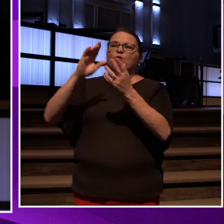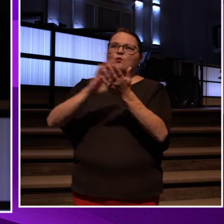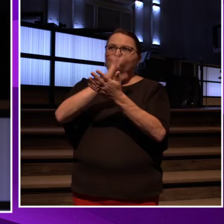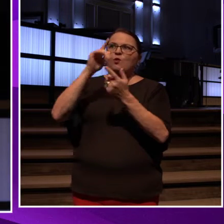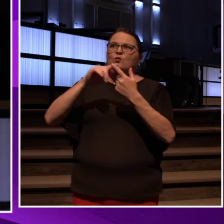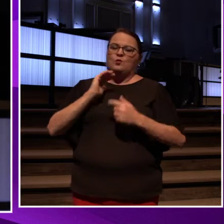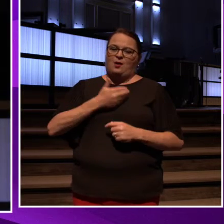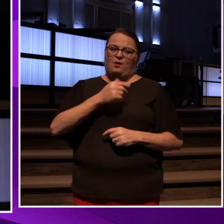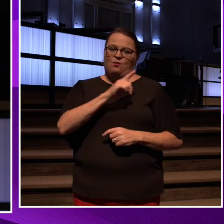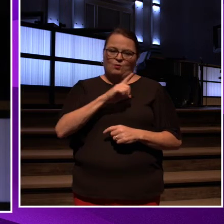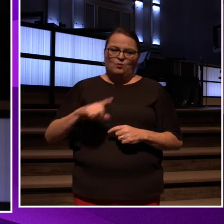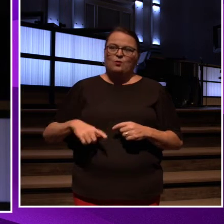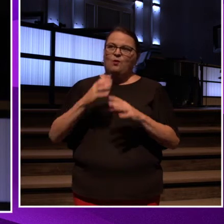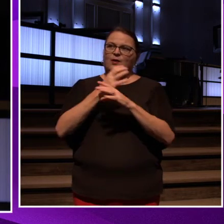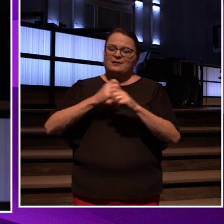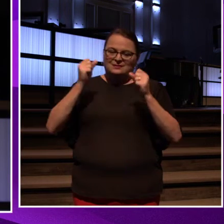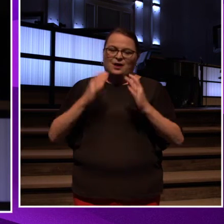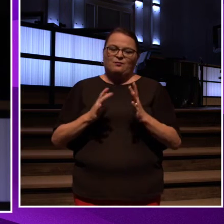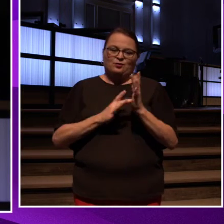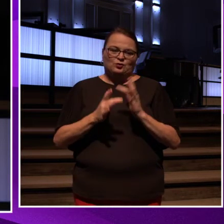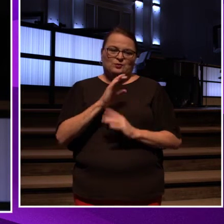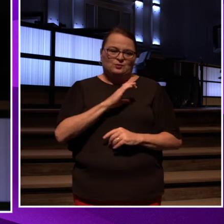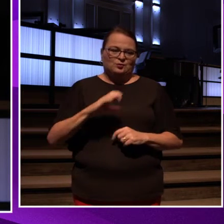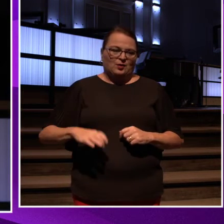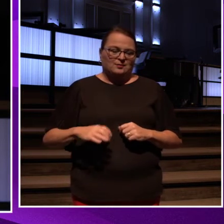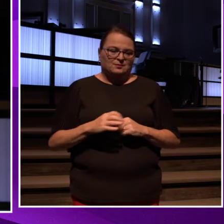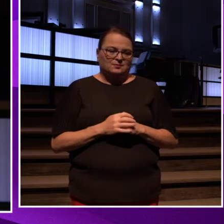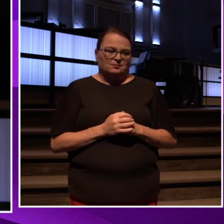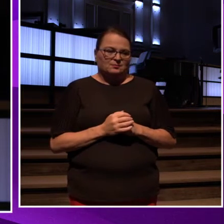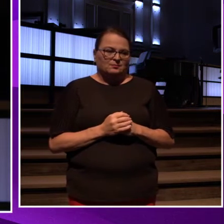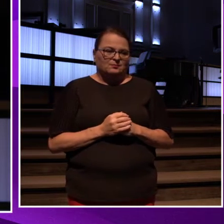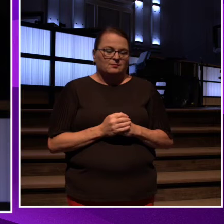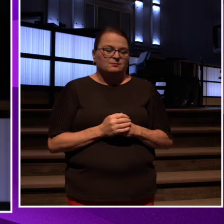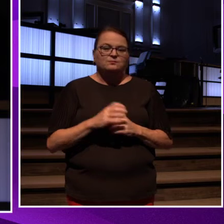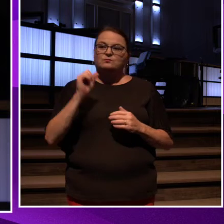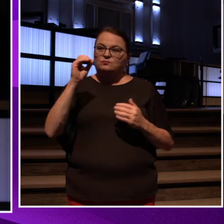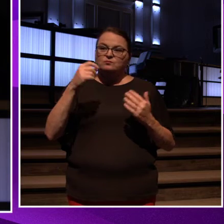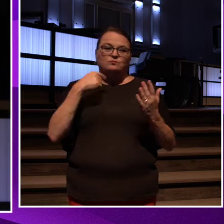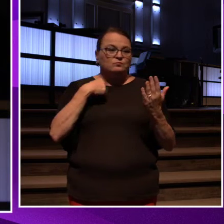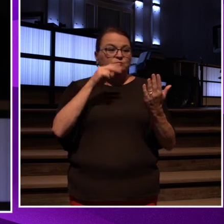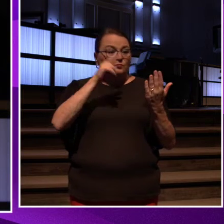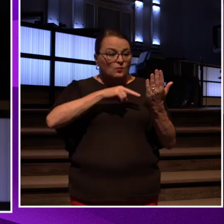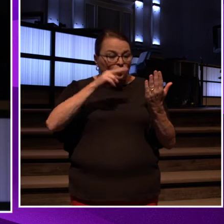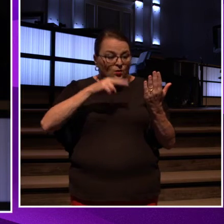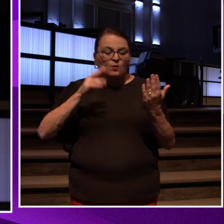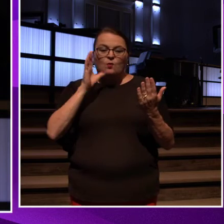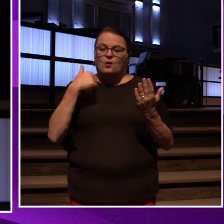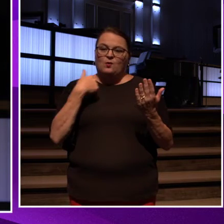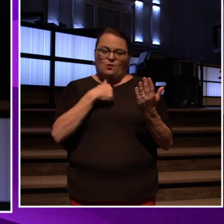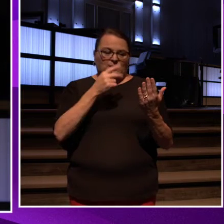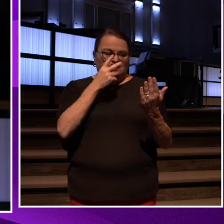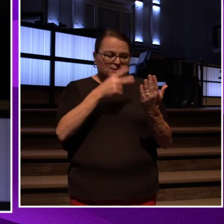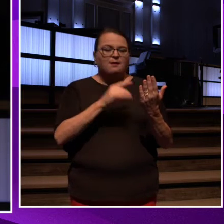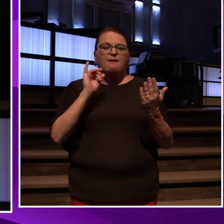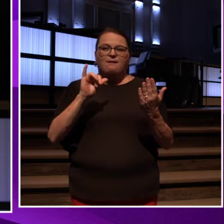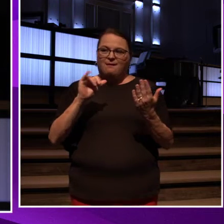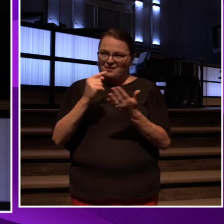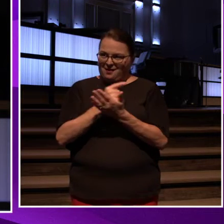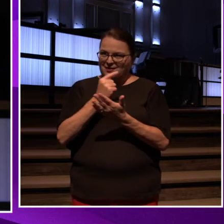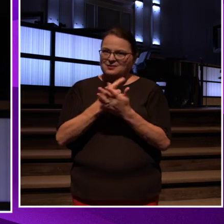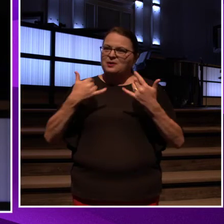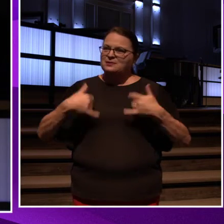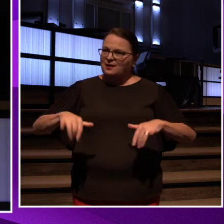follow our Lord and Savior, Jesus Christ. So when we look at this passage, we're going to see that the gospel is on the move.